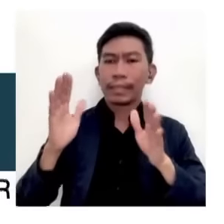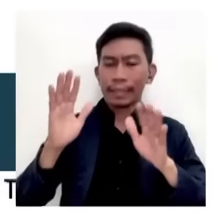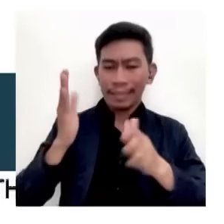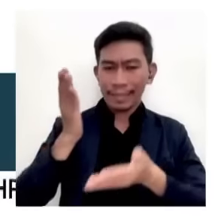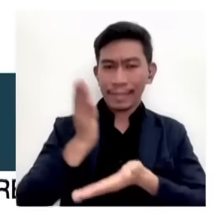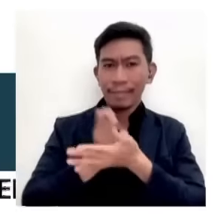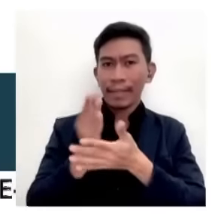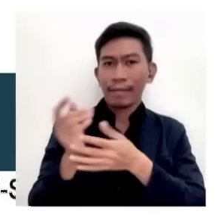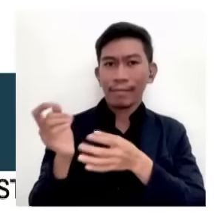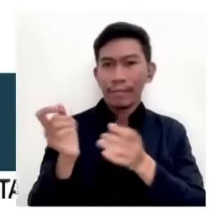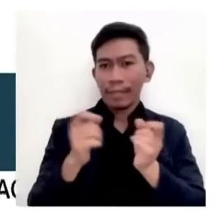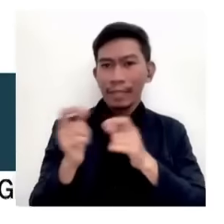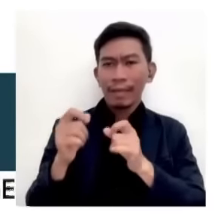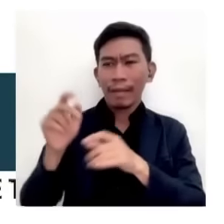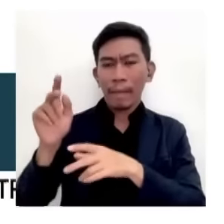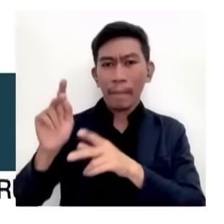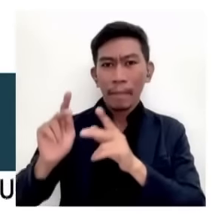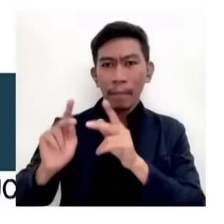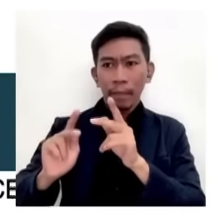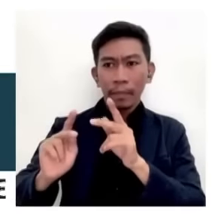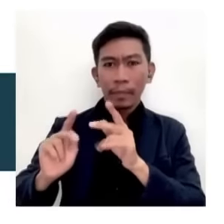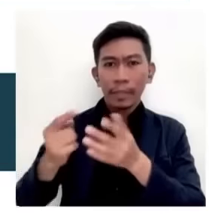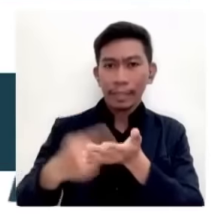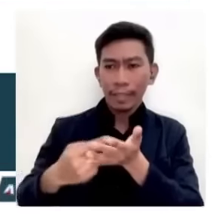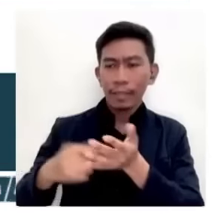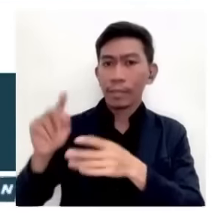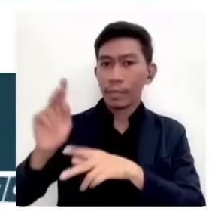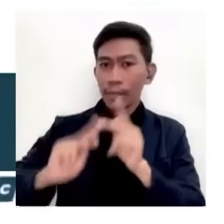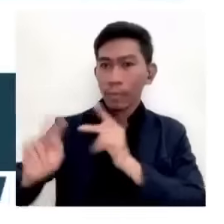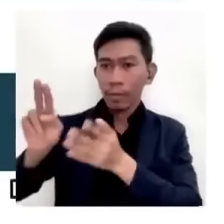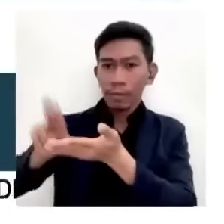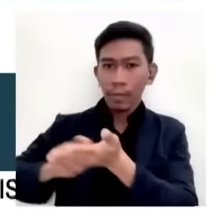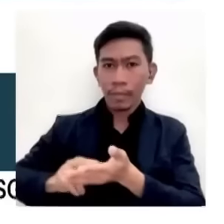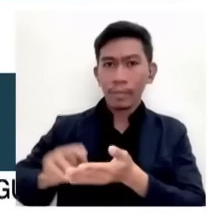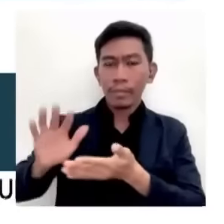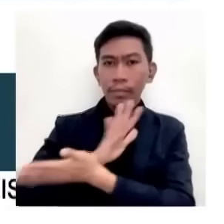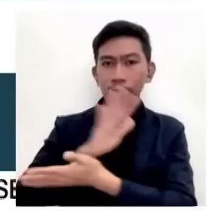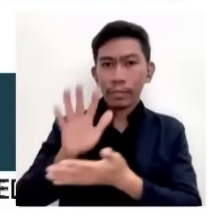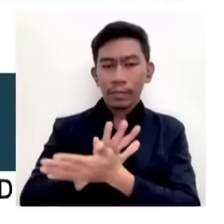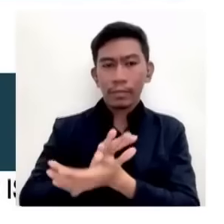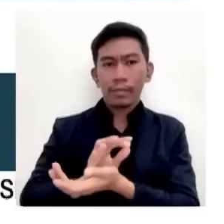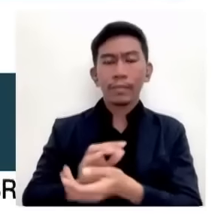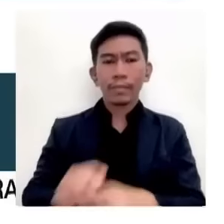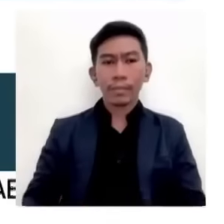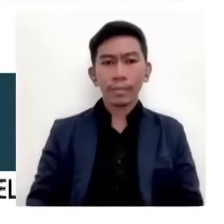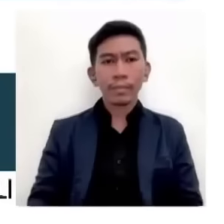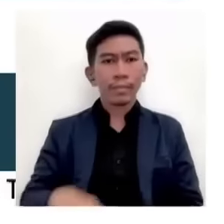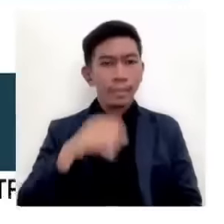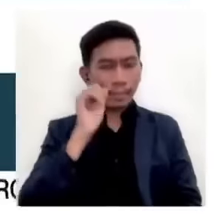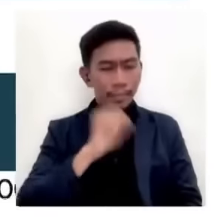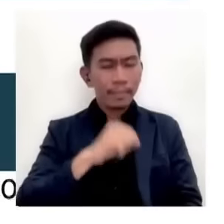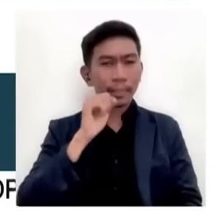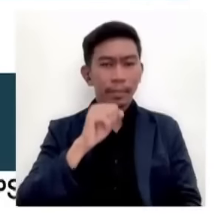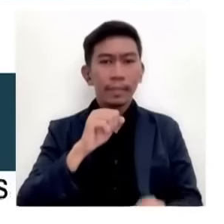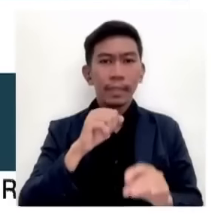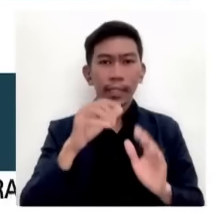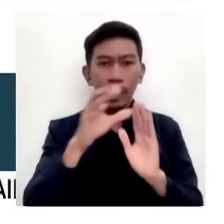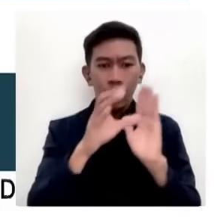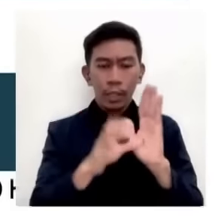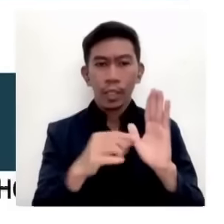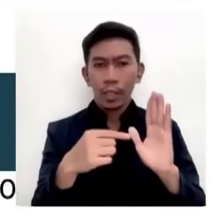initiative? Yes, Carmina, because our constitution, all the